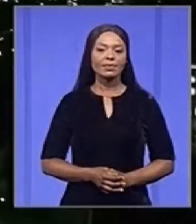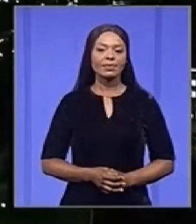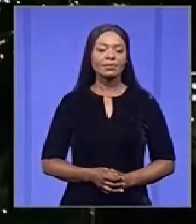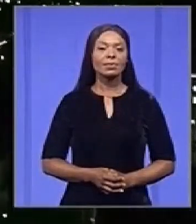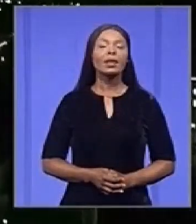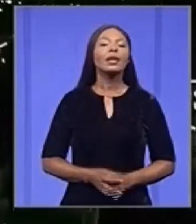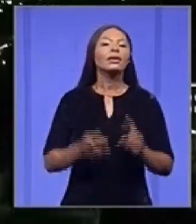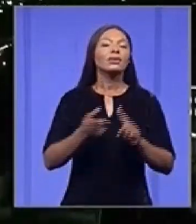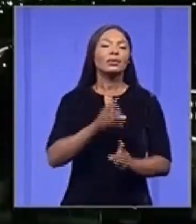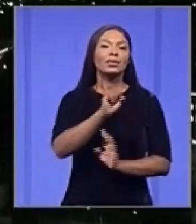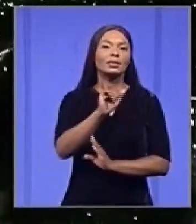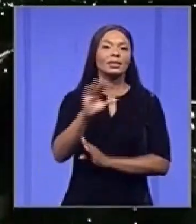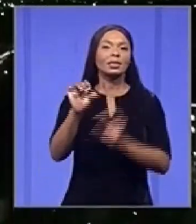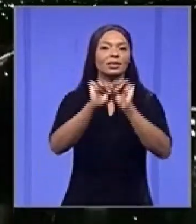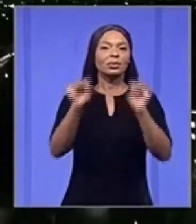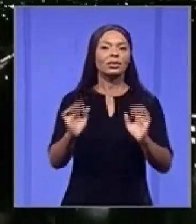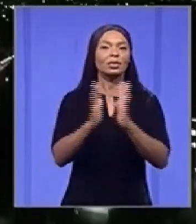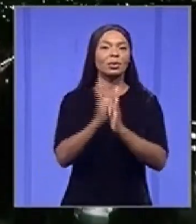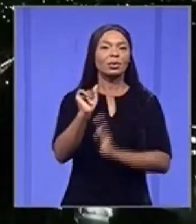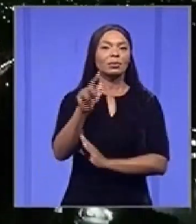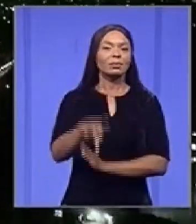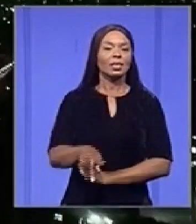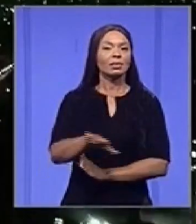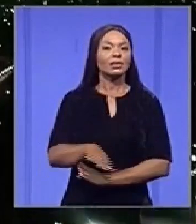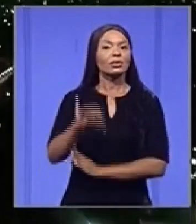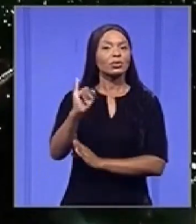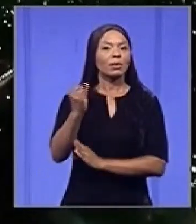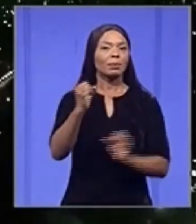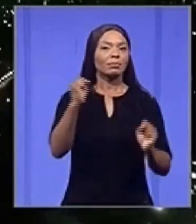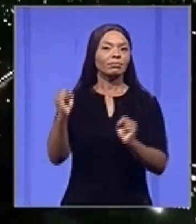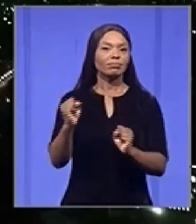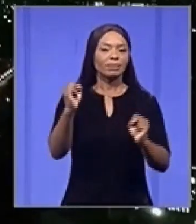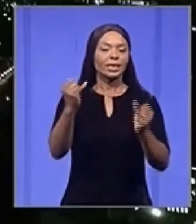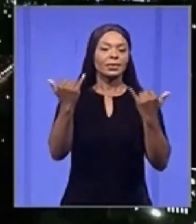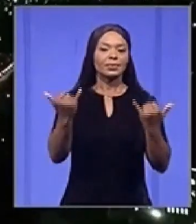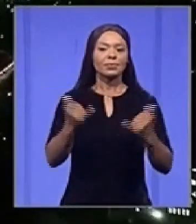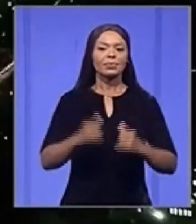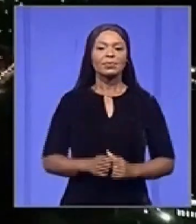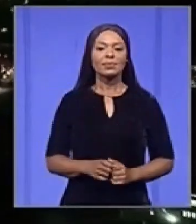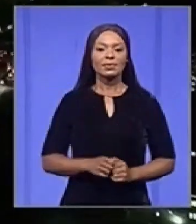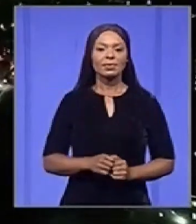ka tlhamalalo go tswa SABC Studio 10 Auckland Park, Johannesburg. Ga re ga tse dingwe mo kgasong eno.